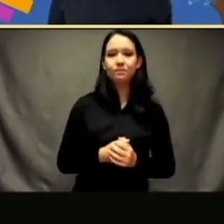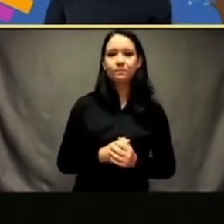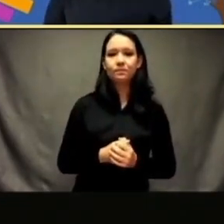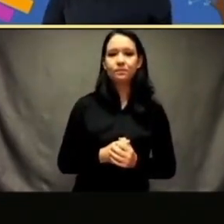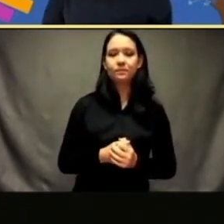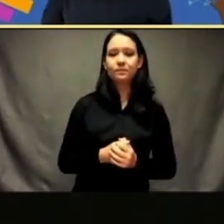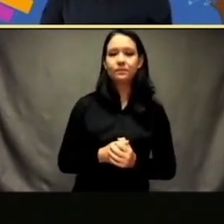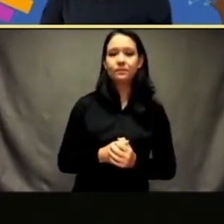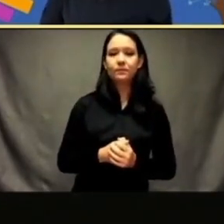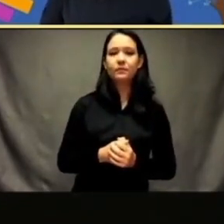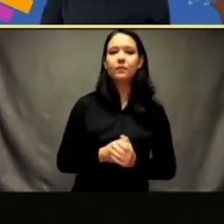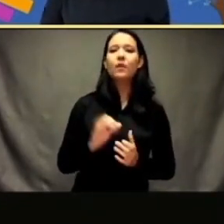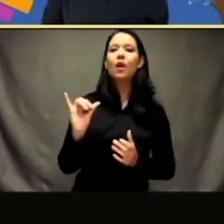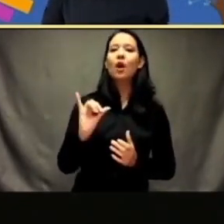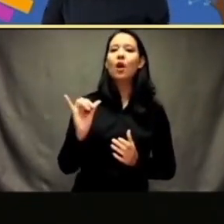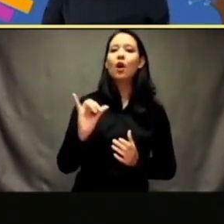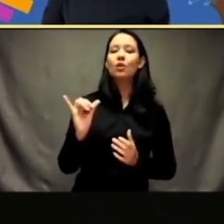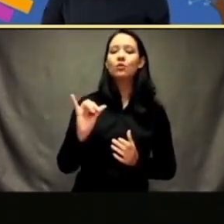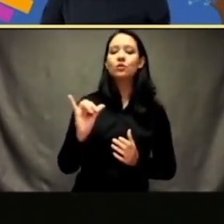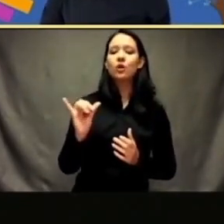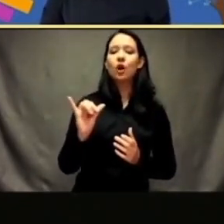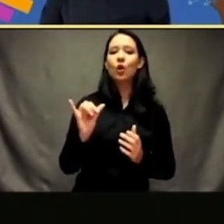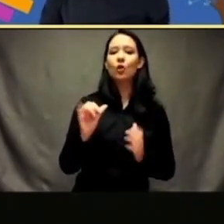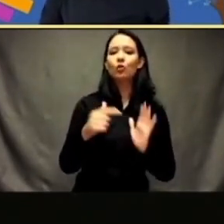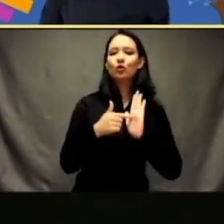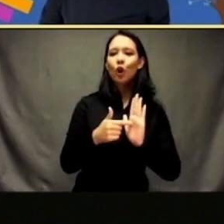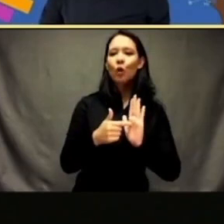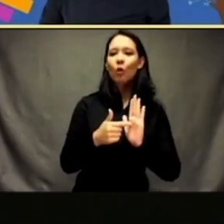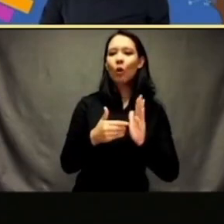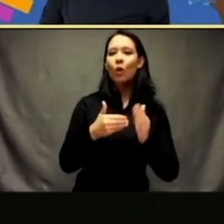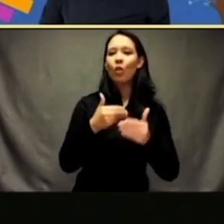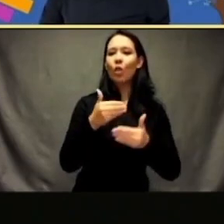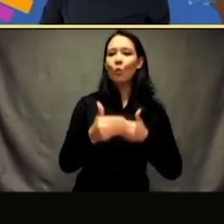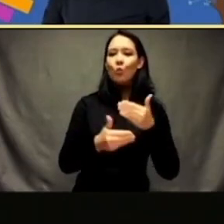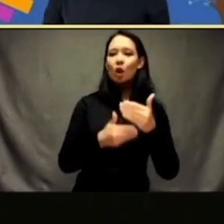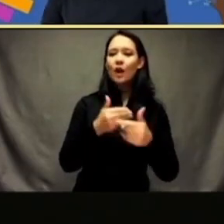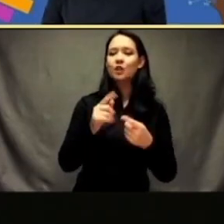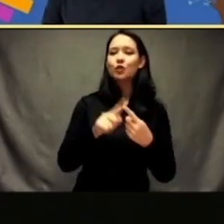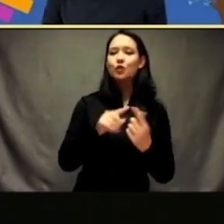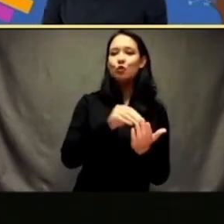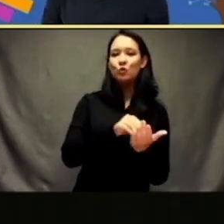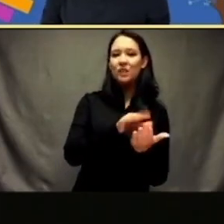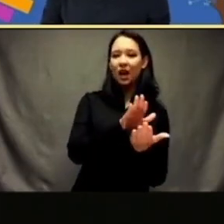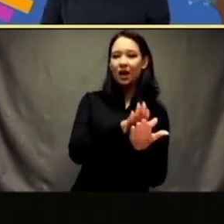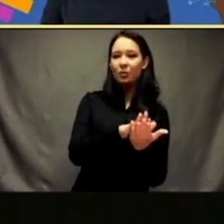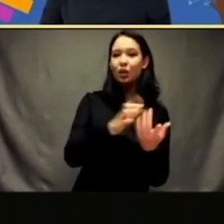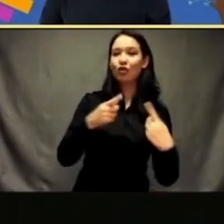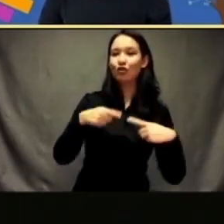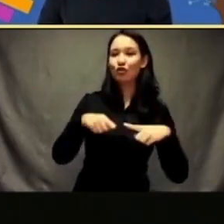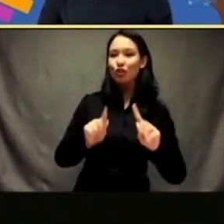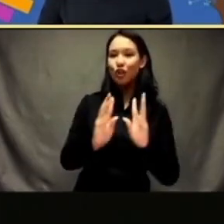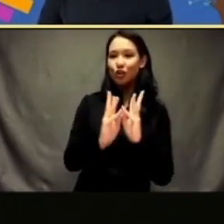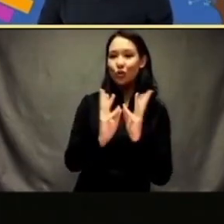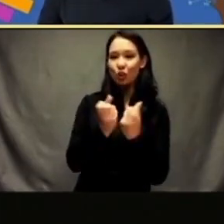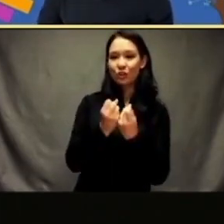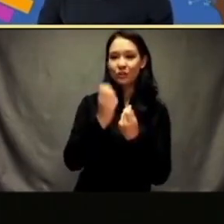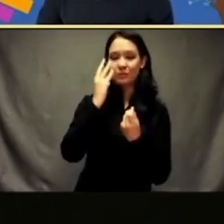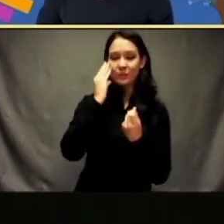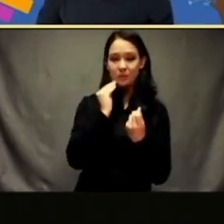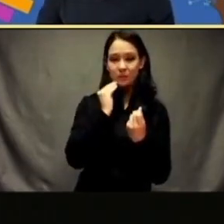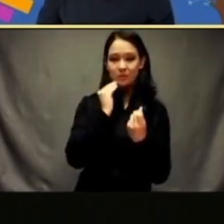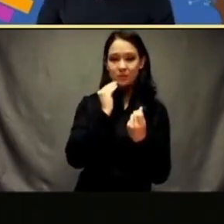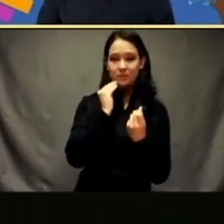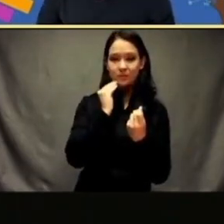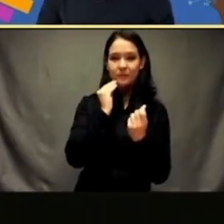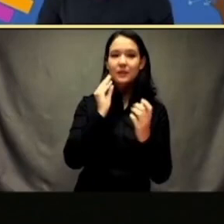We also walk through what our process for documentation looks like during the workshop experience. We